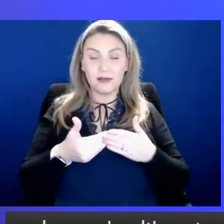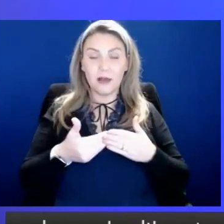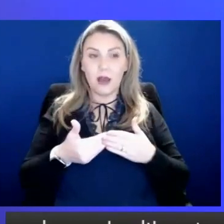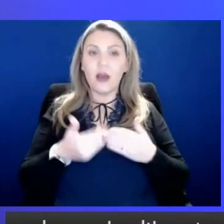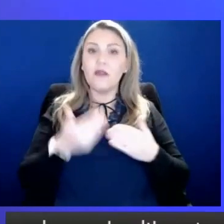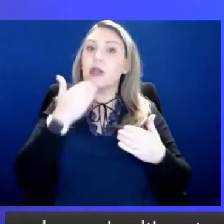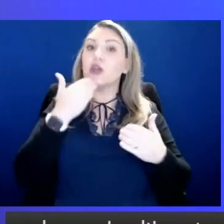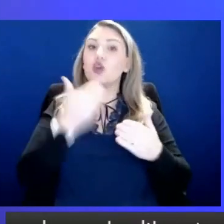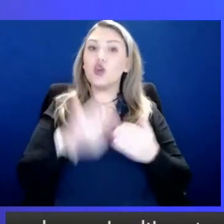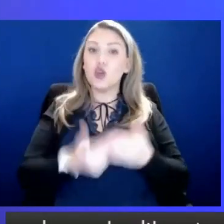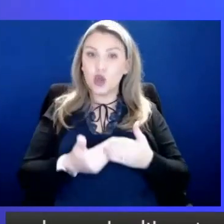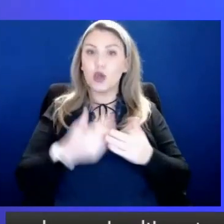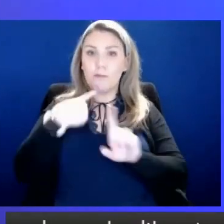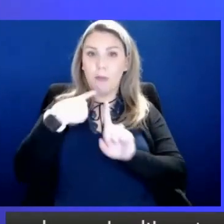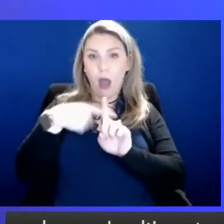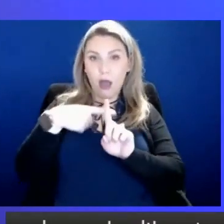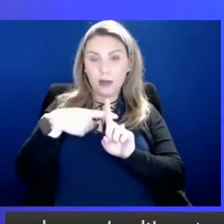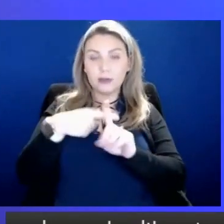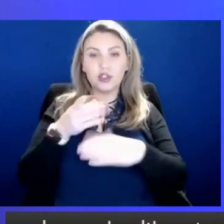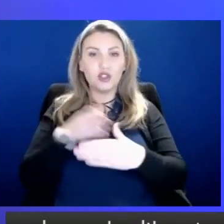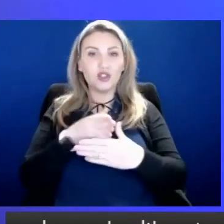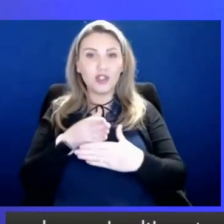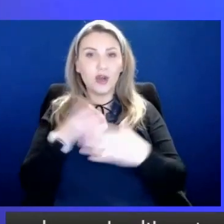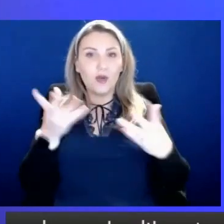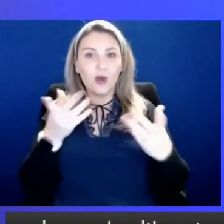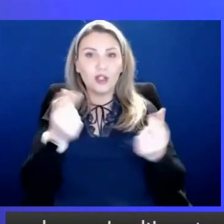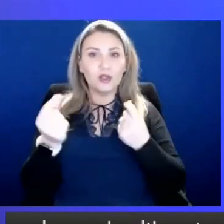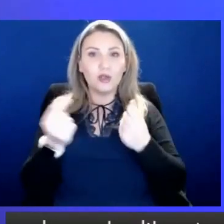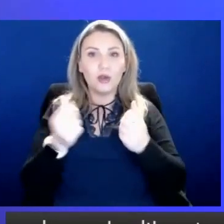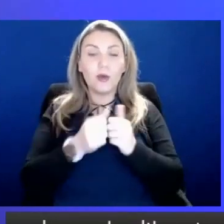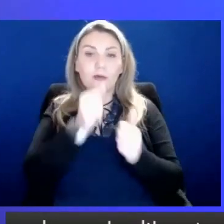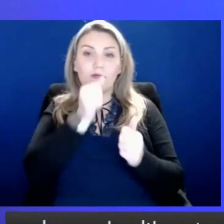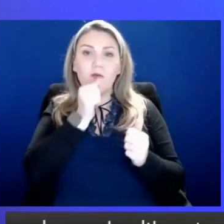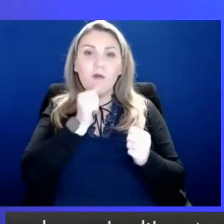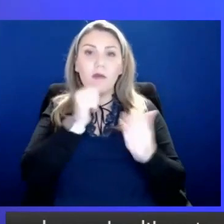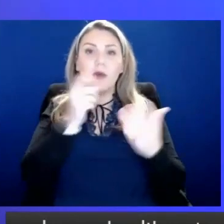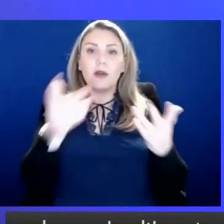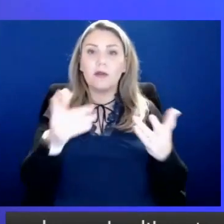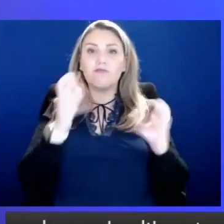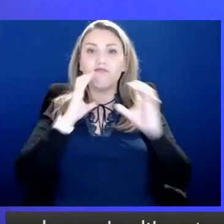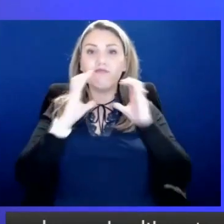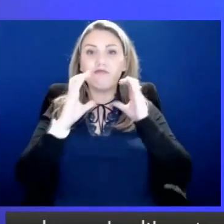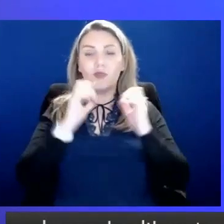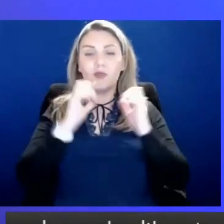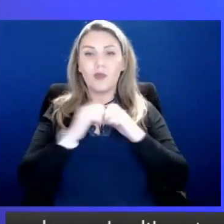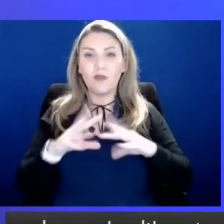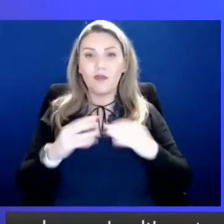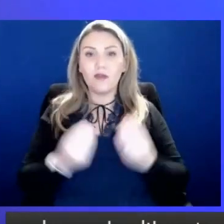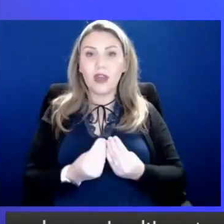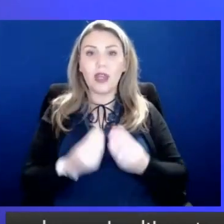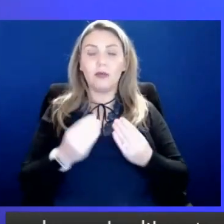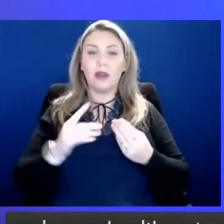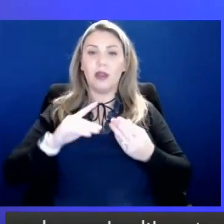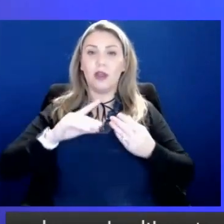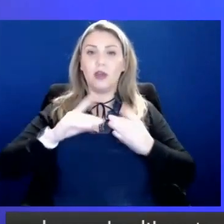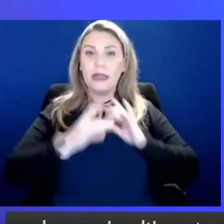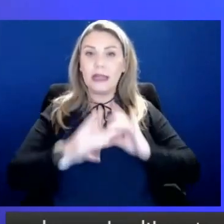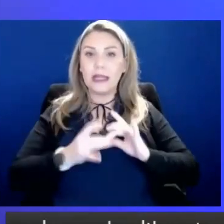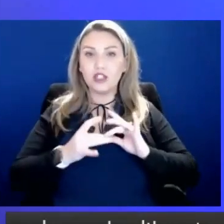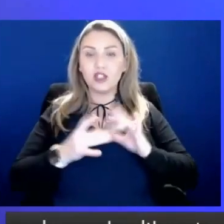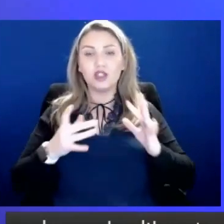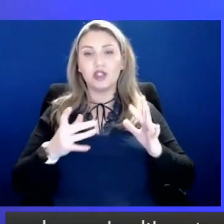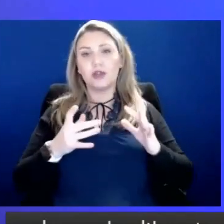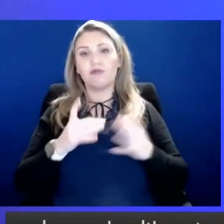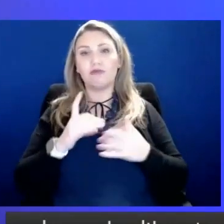for sharing what they are doing to cope with communicating with family, relationships, helping